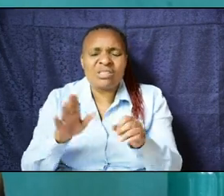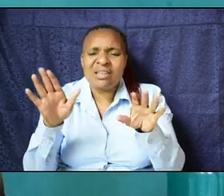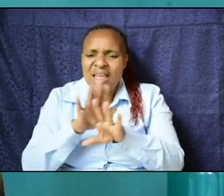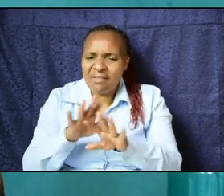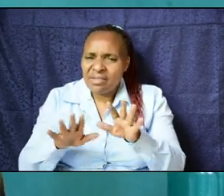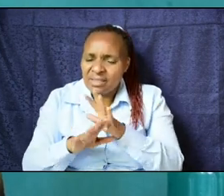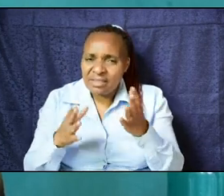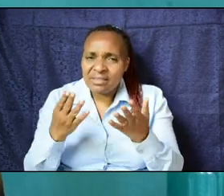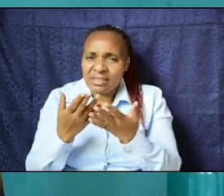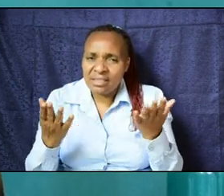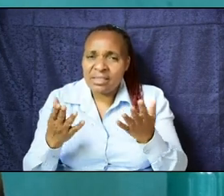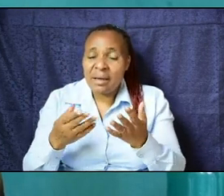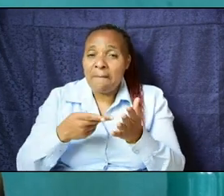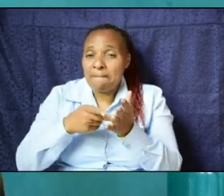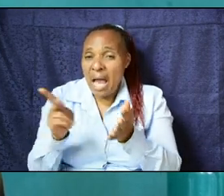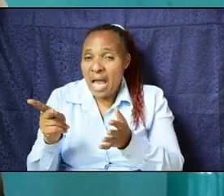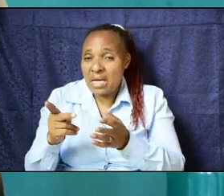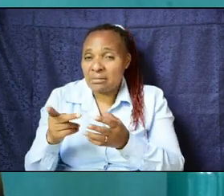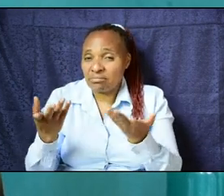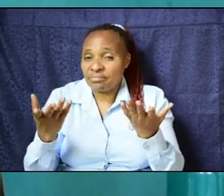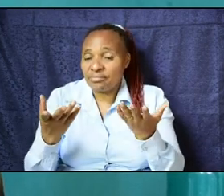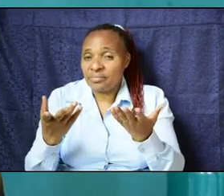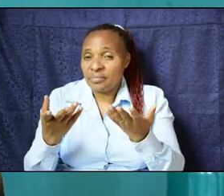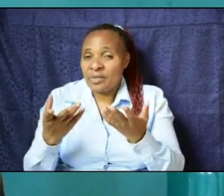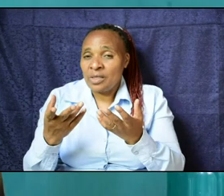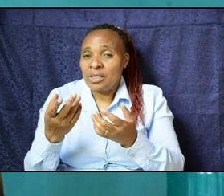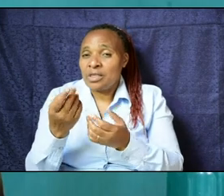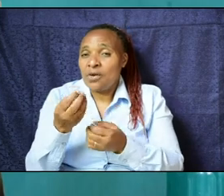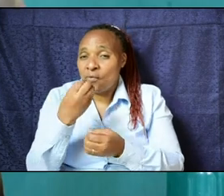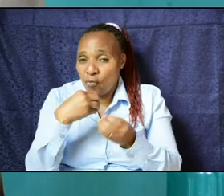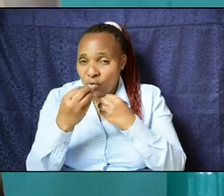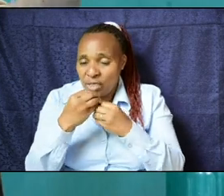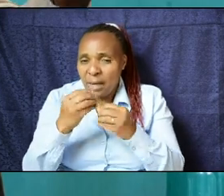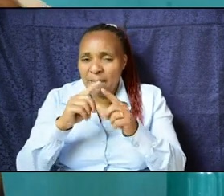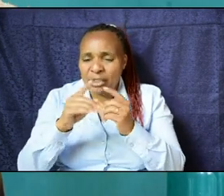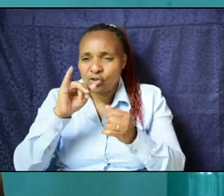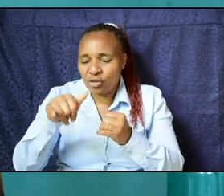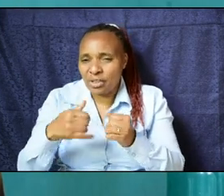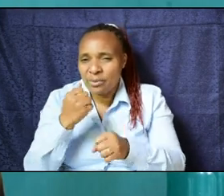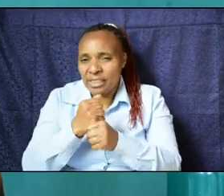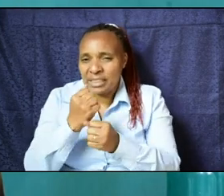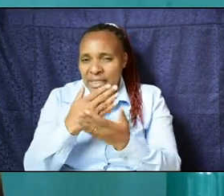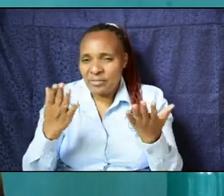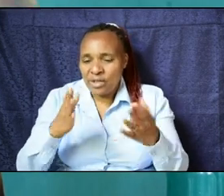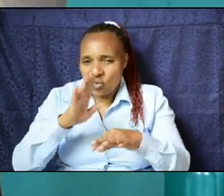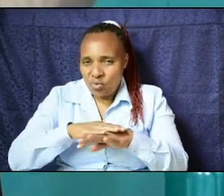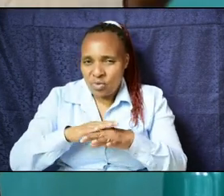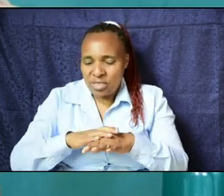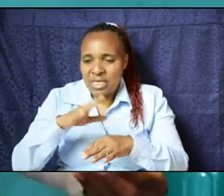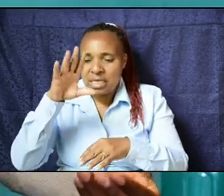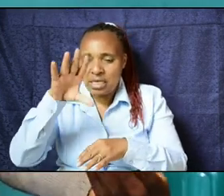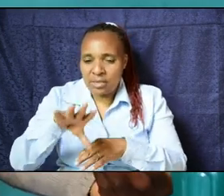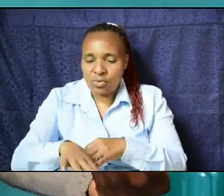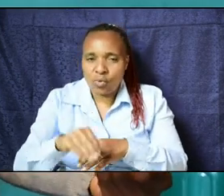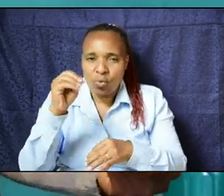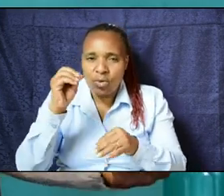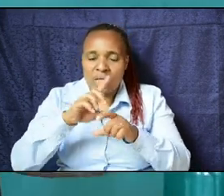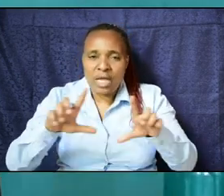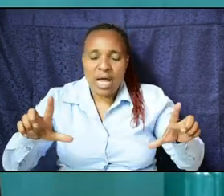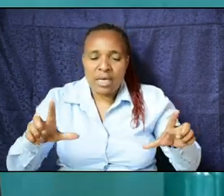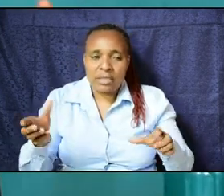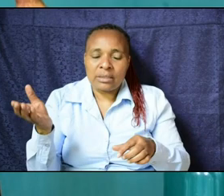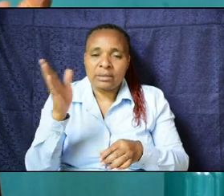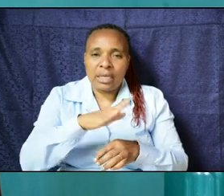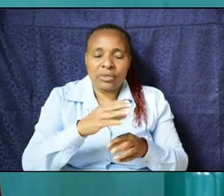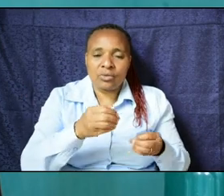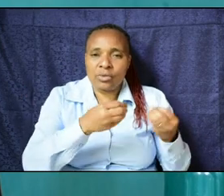grain. Once they ran out of money, what Joseph did, something very wise, he took their land mm-hmm. in return for giving them food. Mm-hmm. And